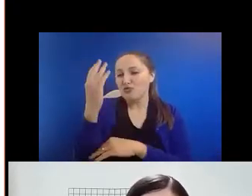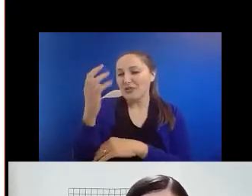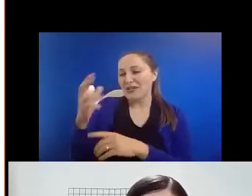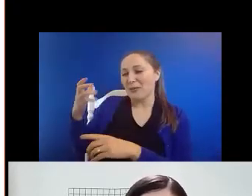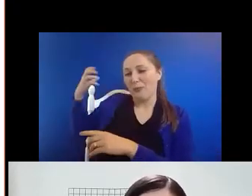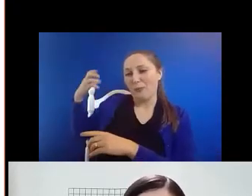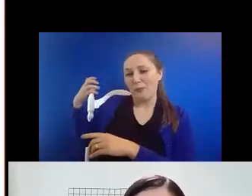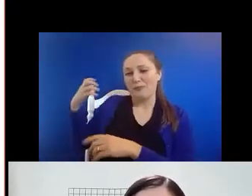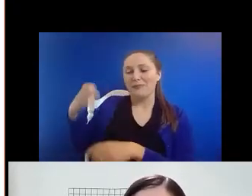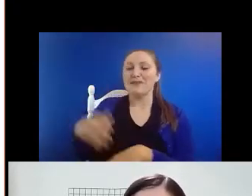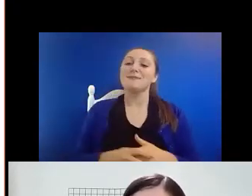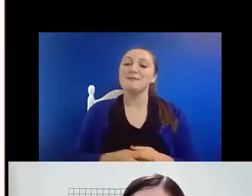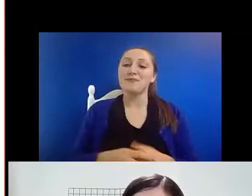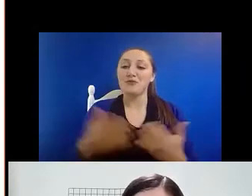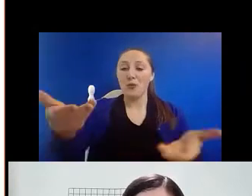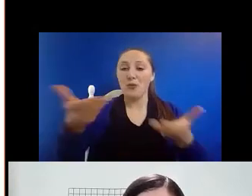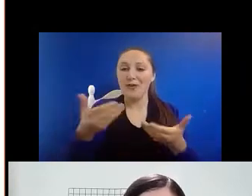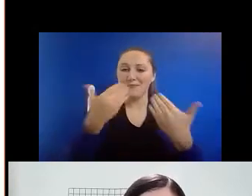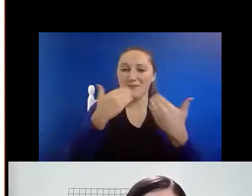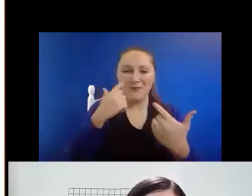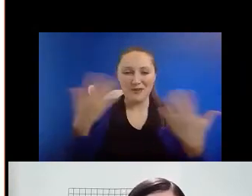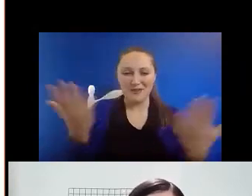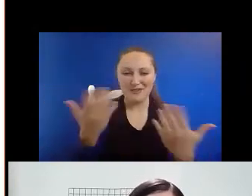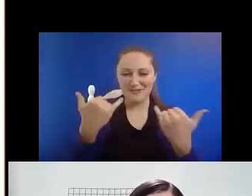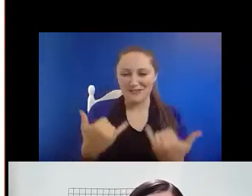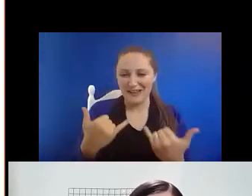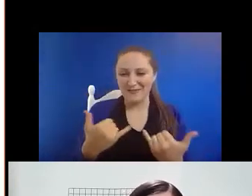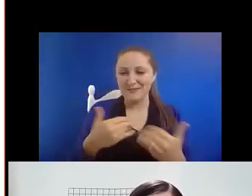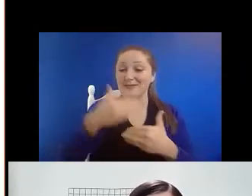here with us today. Next slide, please.